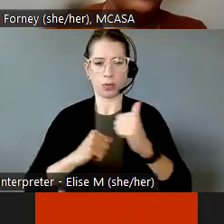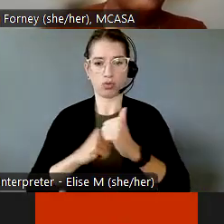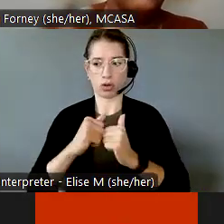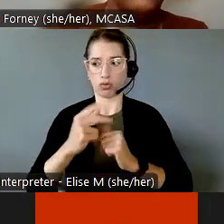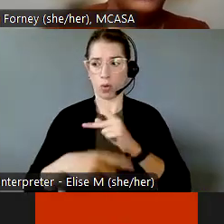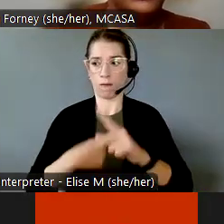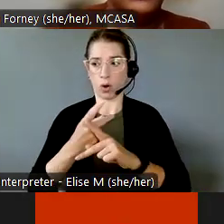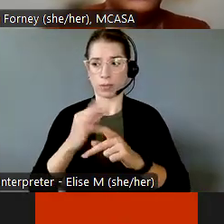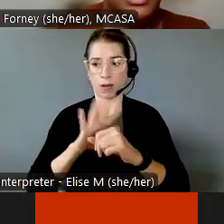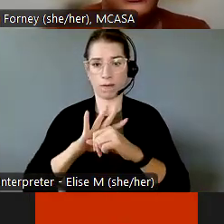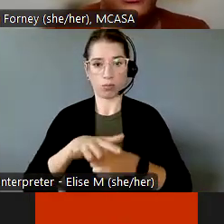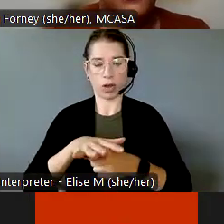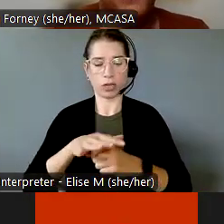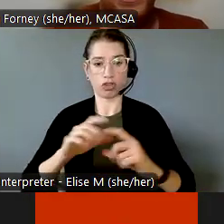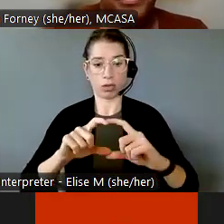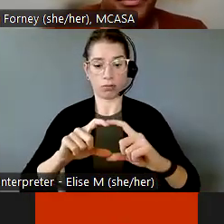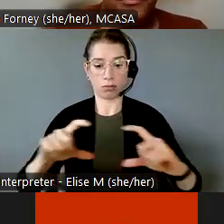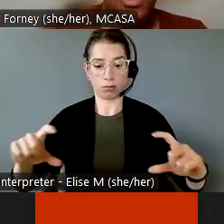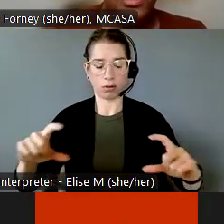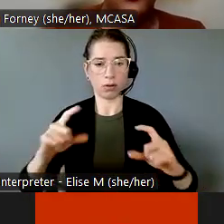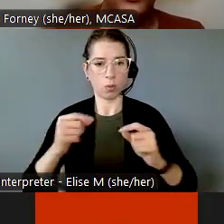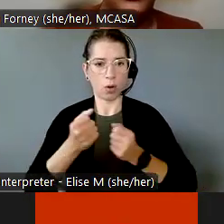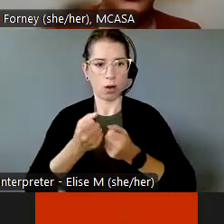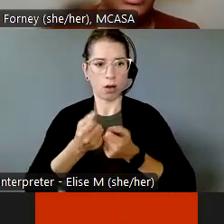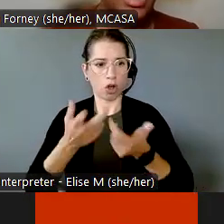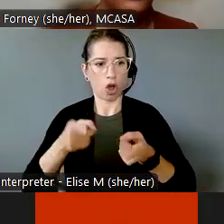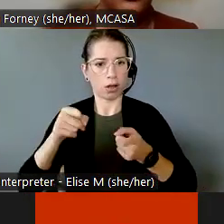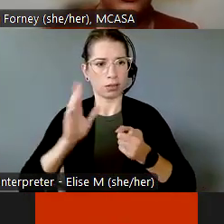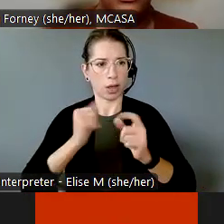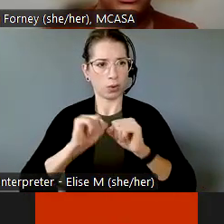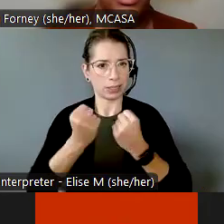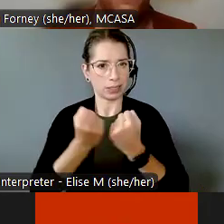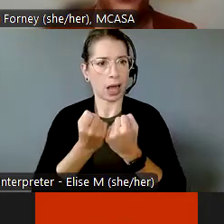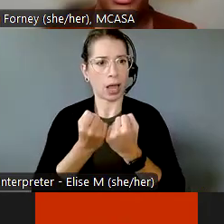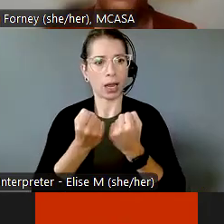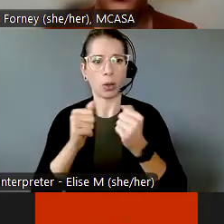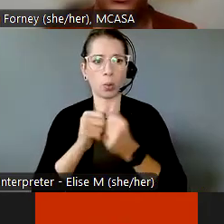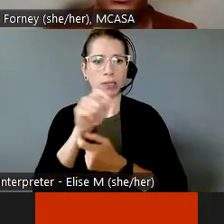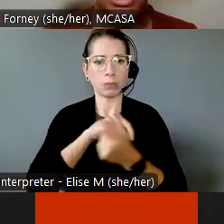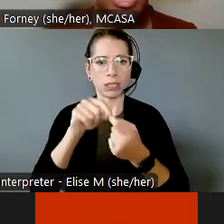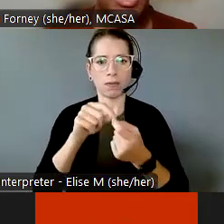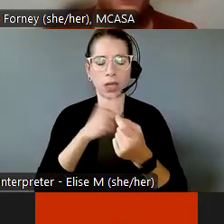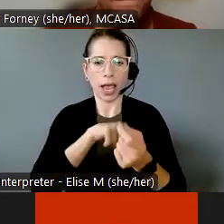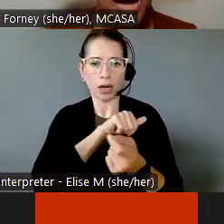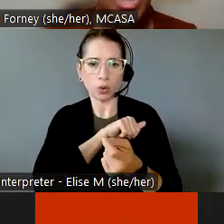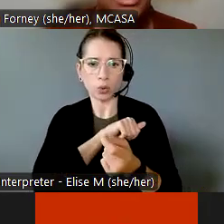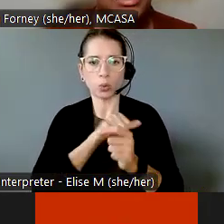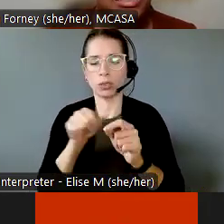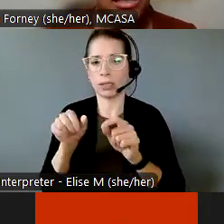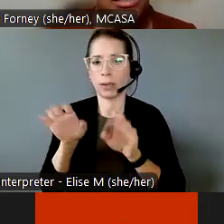is what cultivates a society in which the attitudes and behaviors